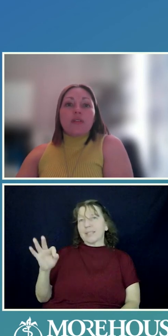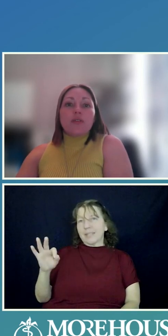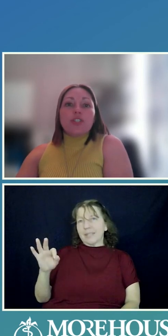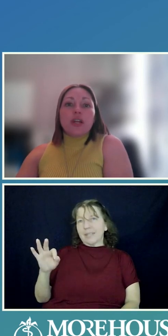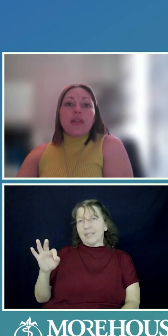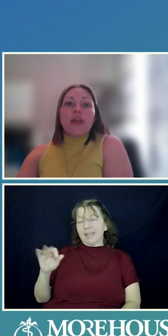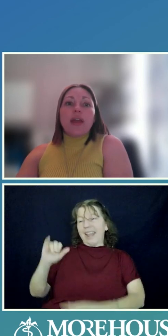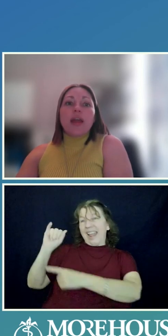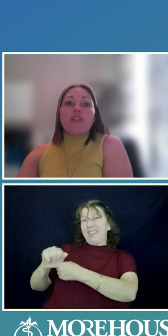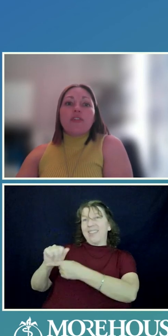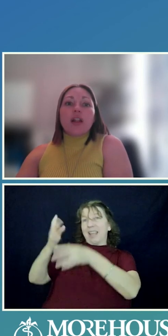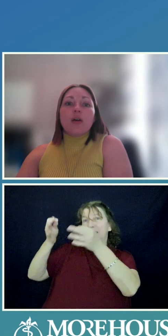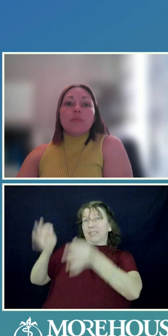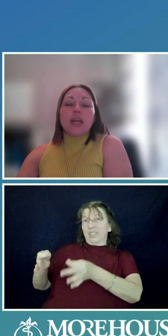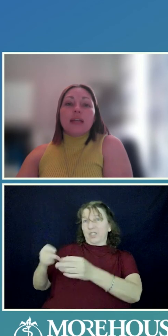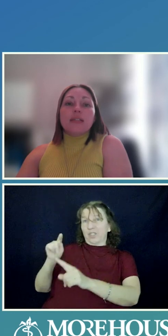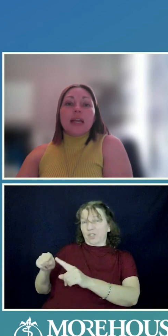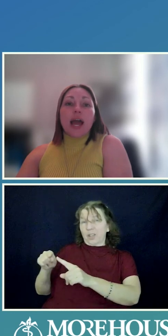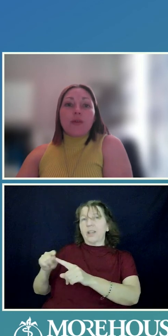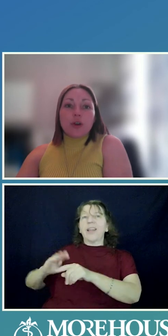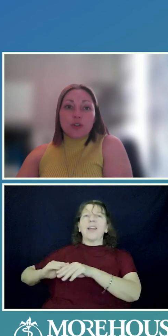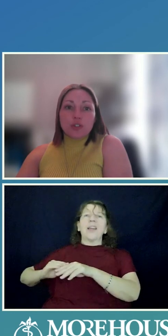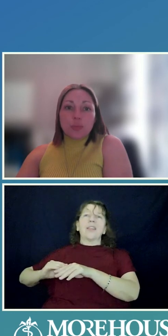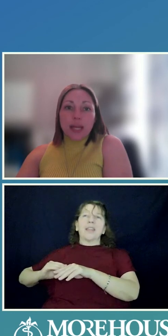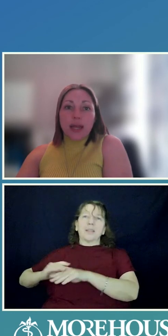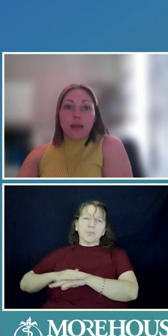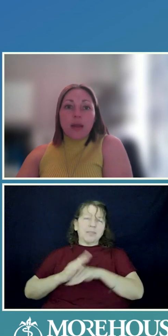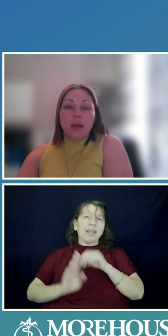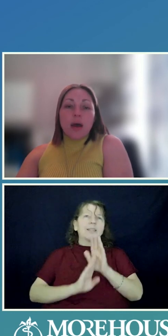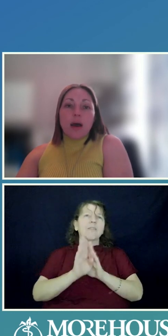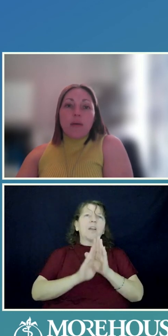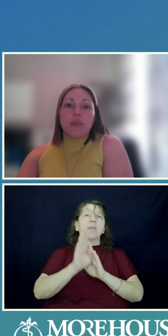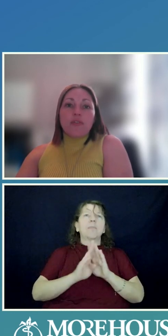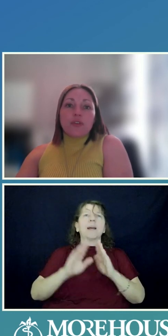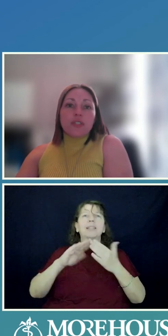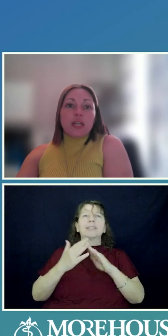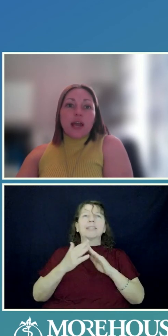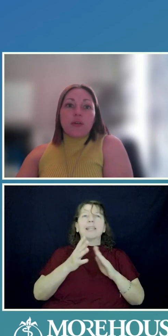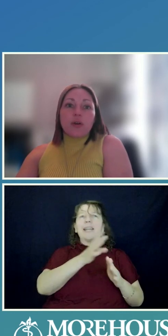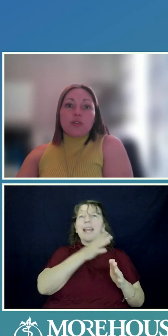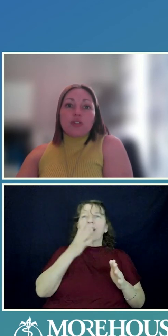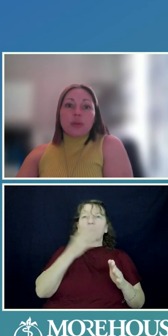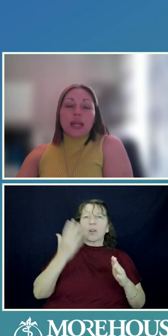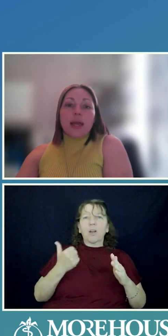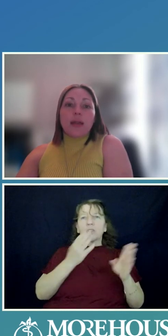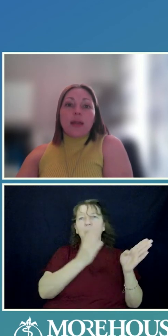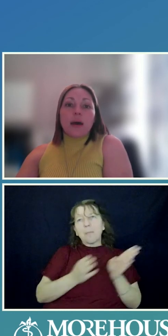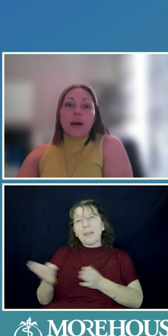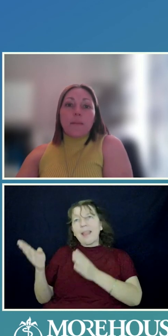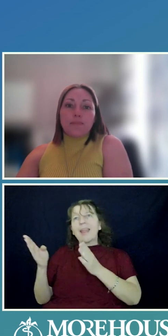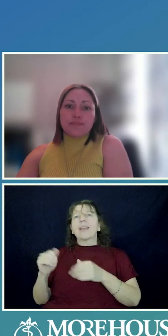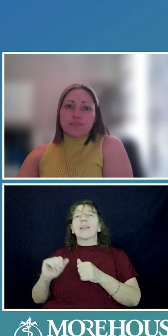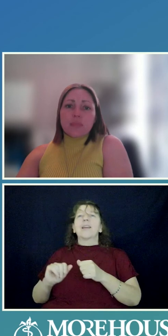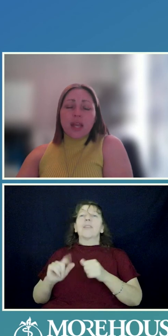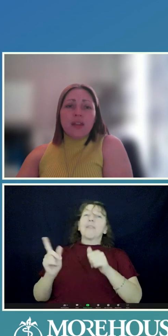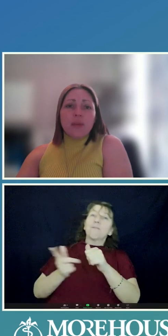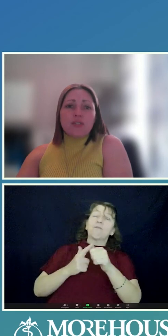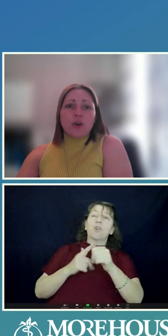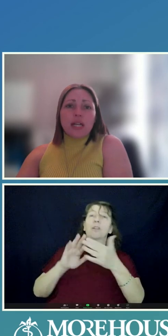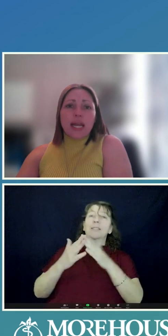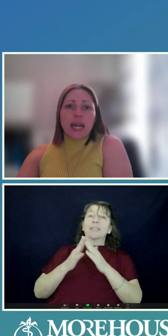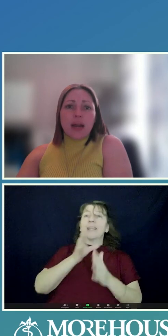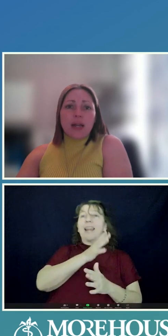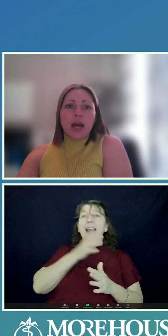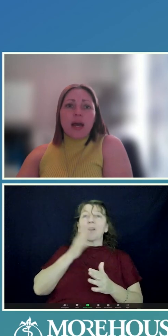equity resolution, they have developed a city agriculture plan, the first city agriculture plan in the